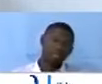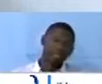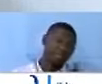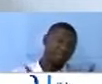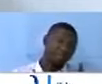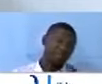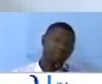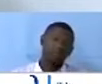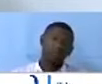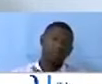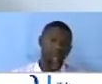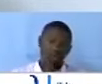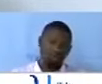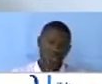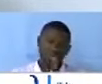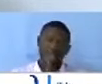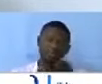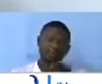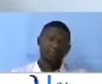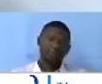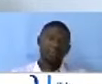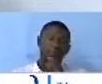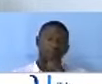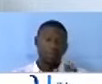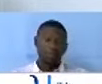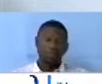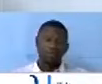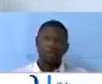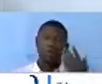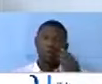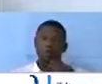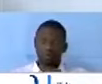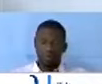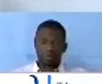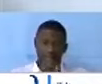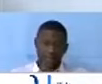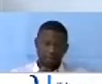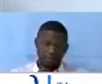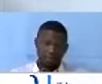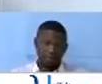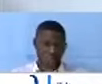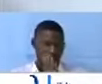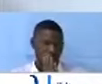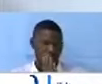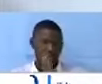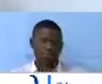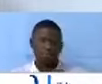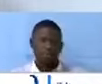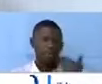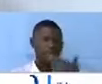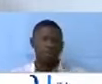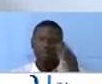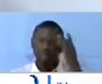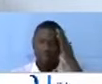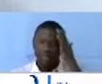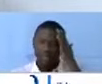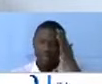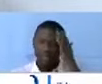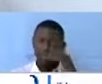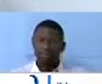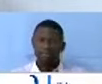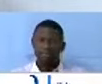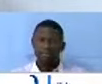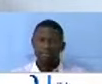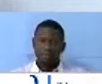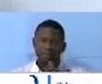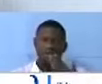Mr. Chairman, when I was arrested, excuse me. I have never thought of losing a